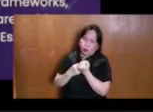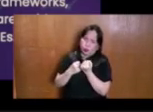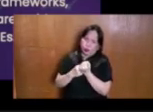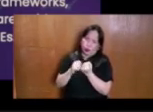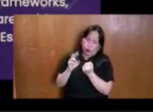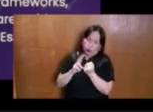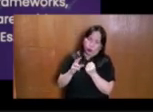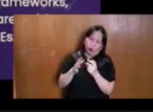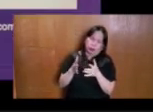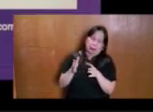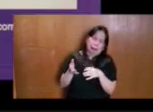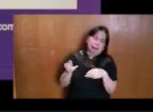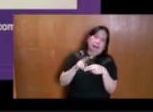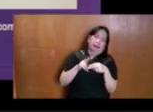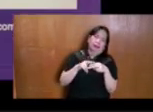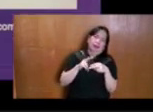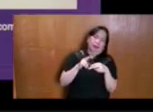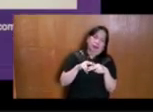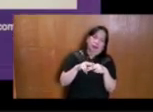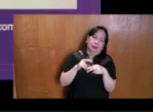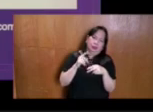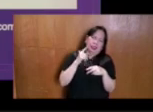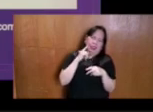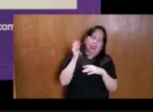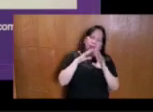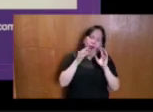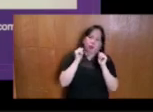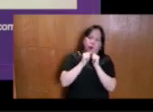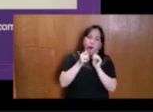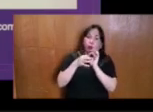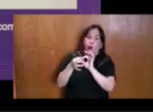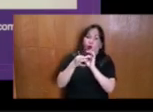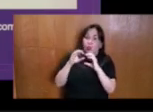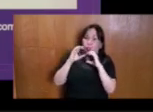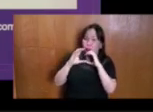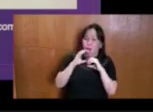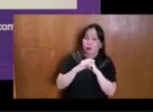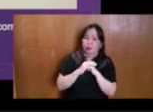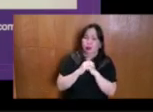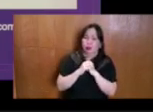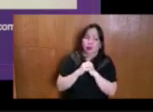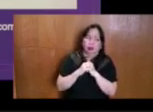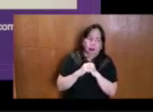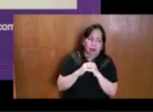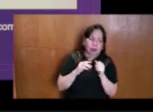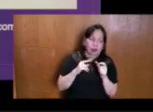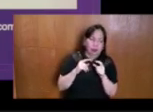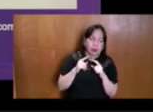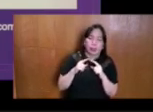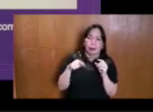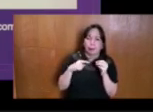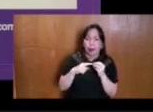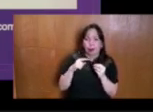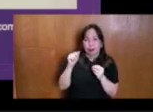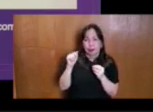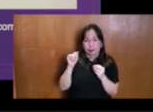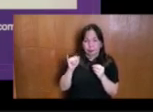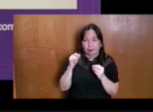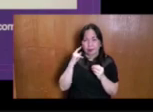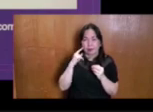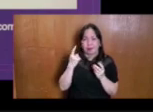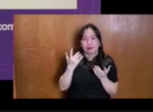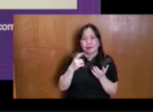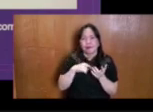can be amplified. No? So we have problems. So when we talk about AI, I cannot